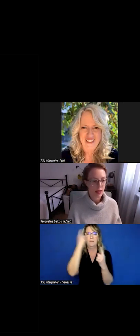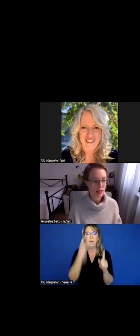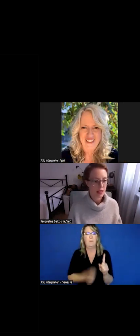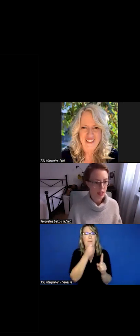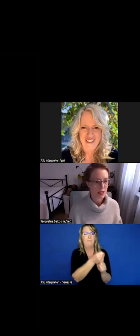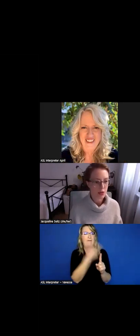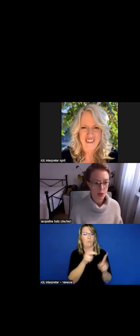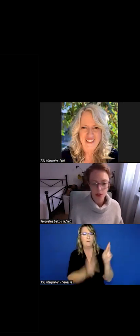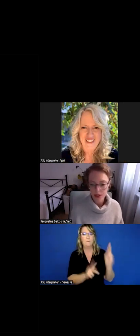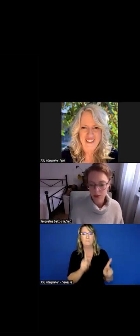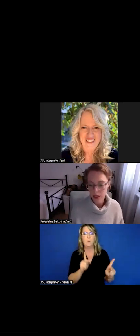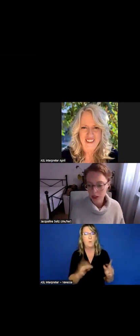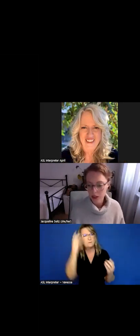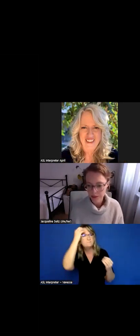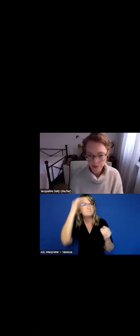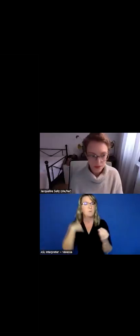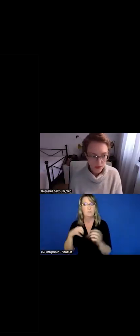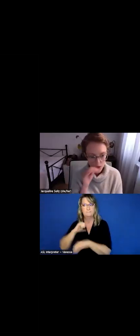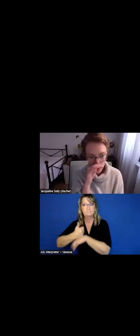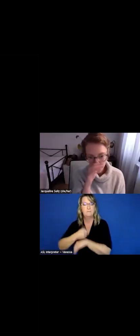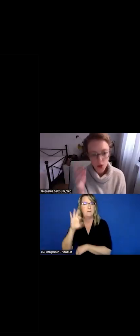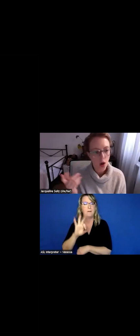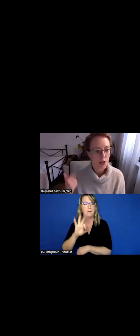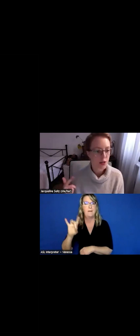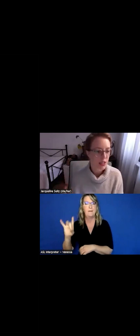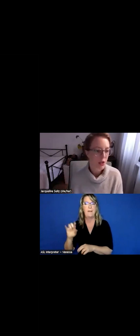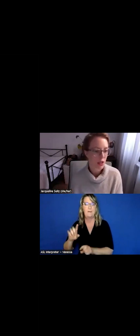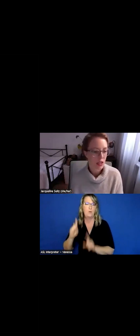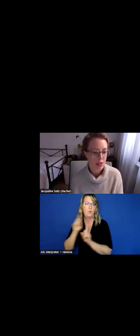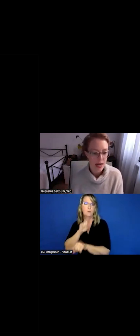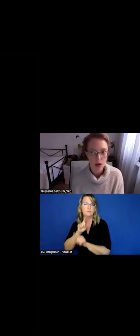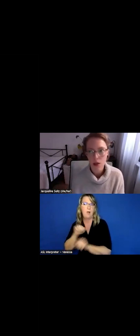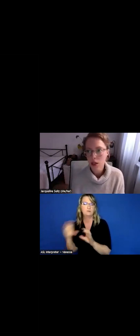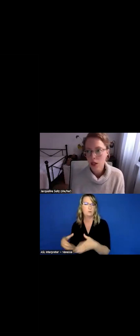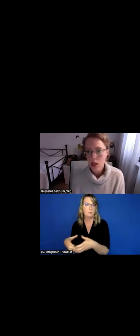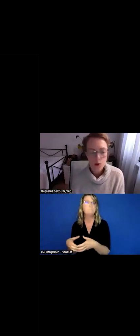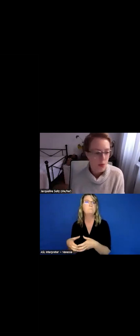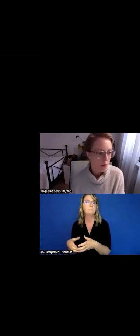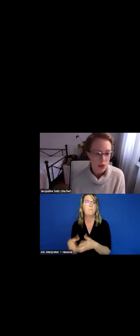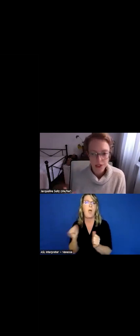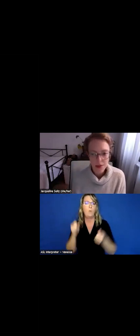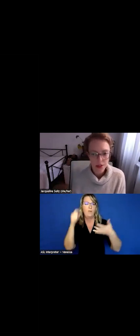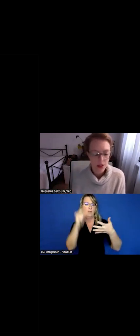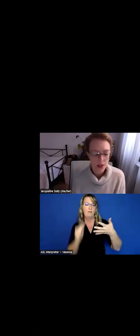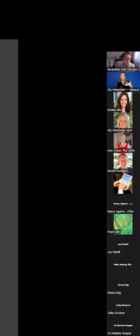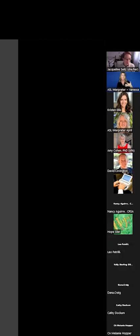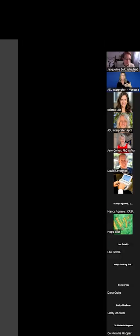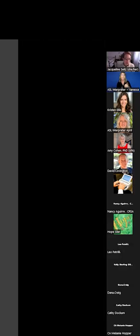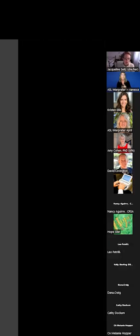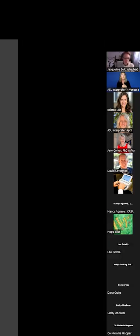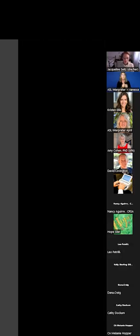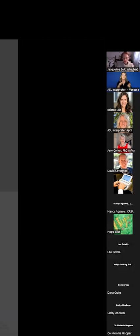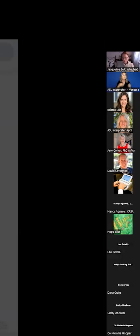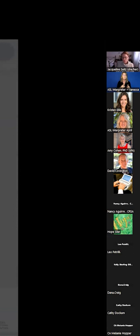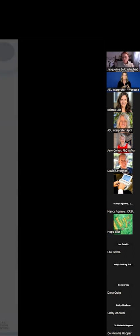state's 988 crisis response network? I'm going to walk through each core element now. We'll spend most of the time on the first core